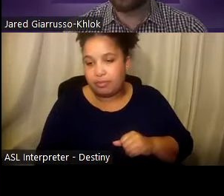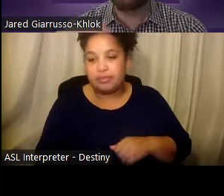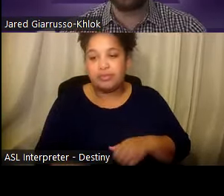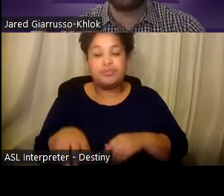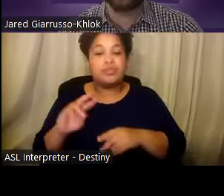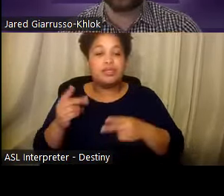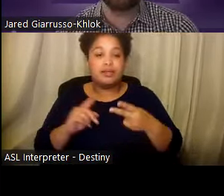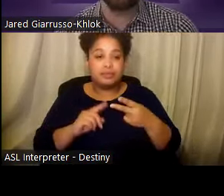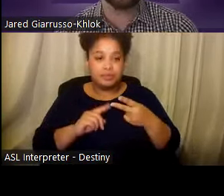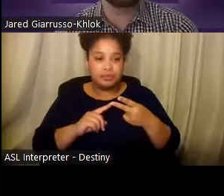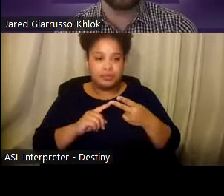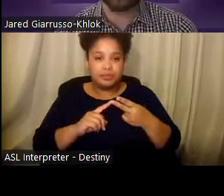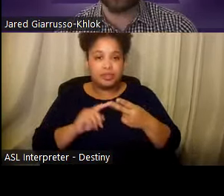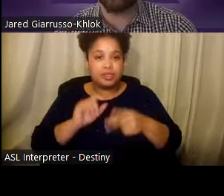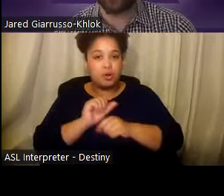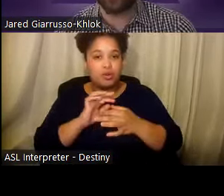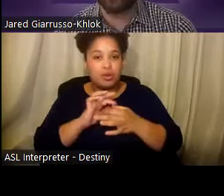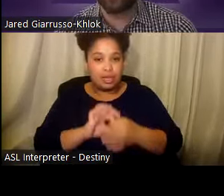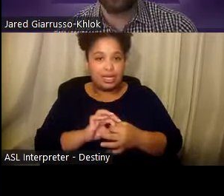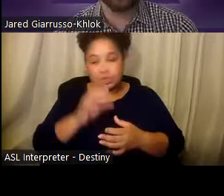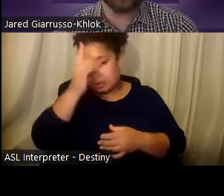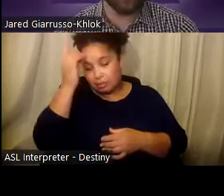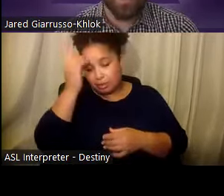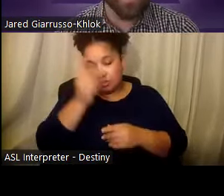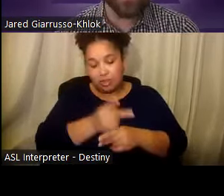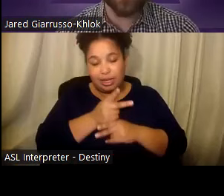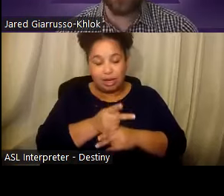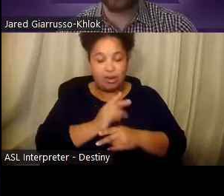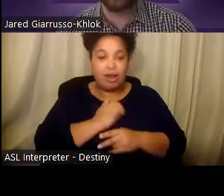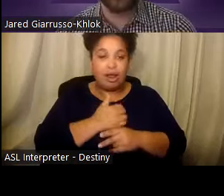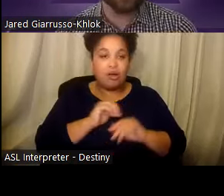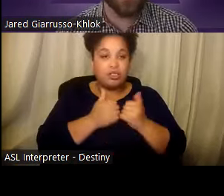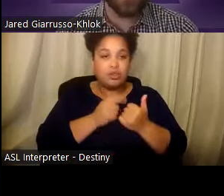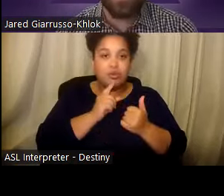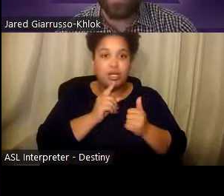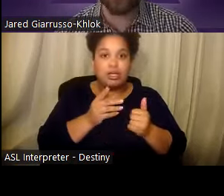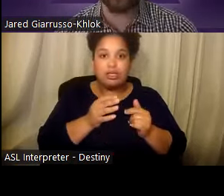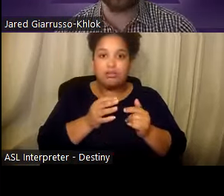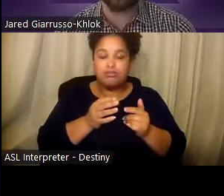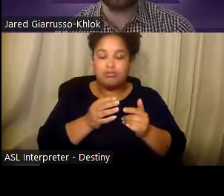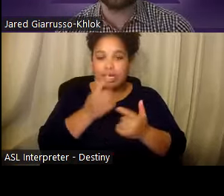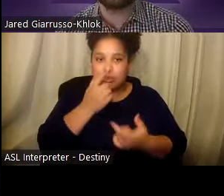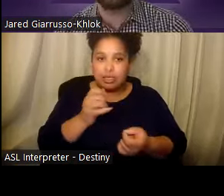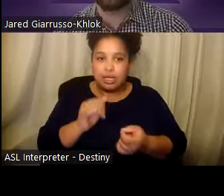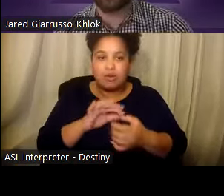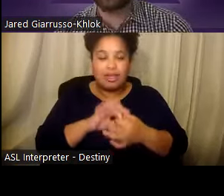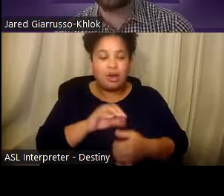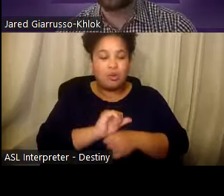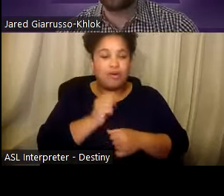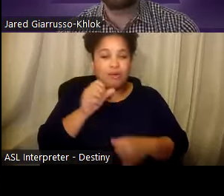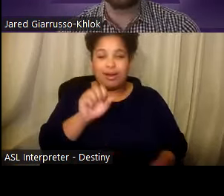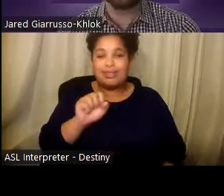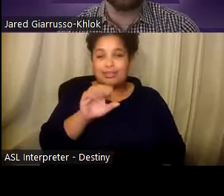Secondly, given the work of Dementia Care Aware, which our association is keenly interested in because of our work on SB